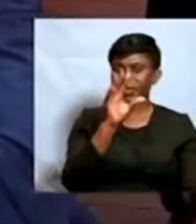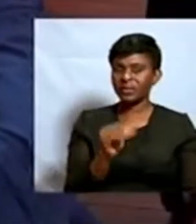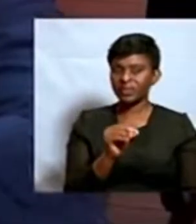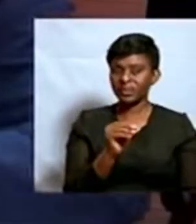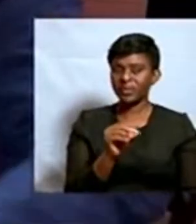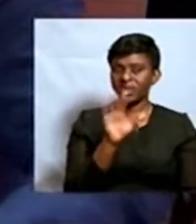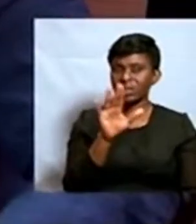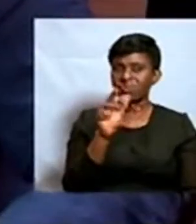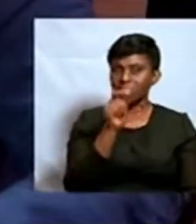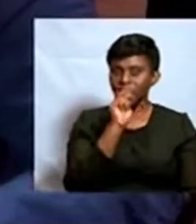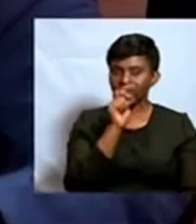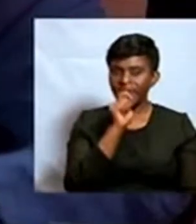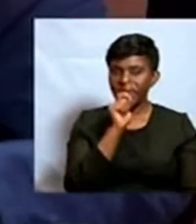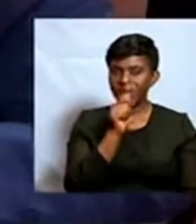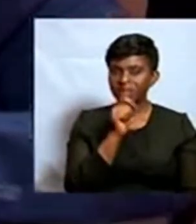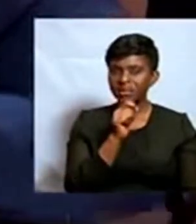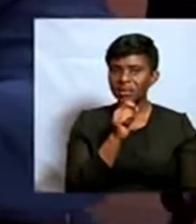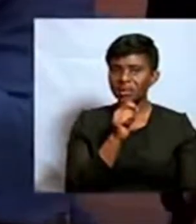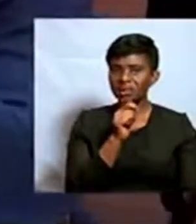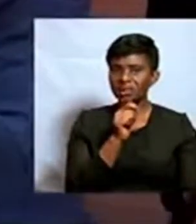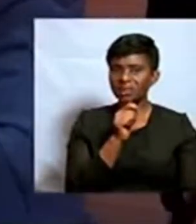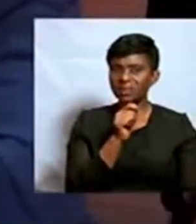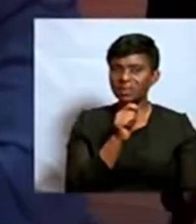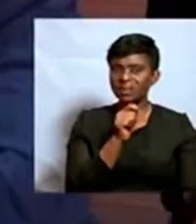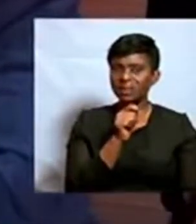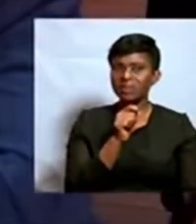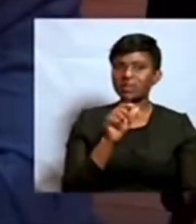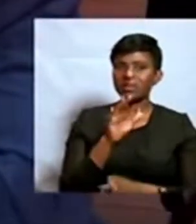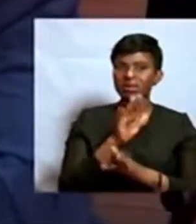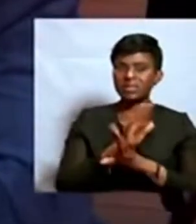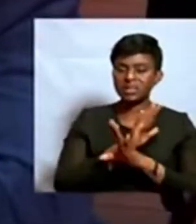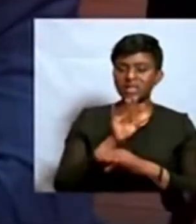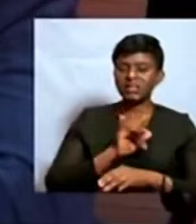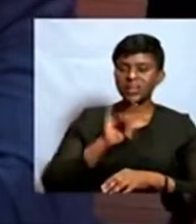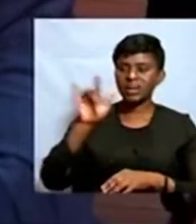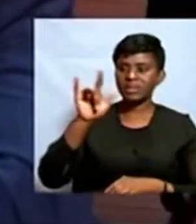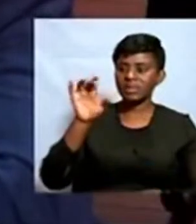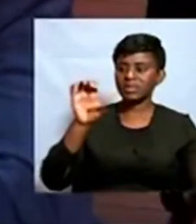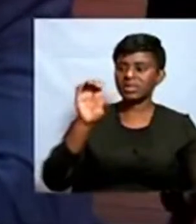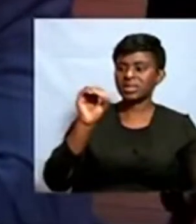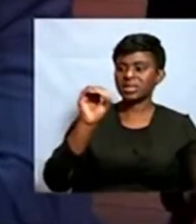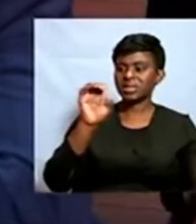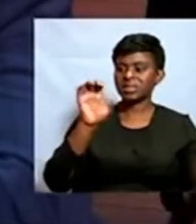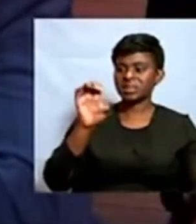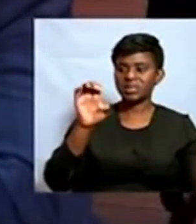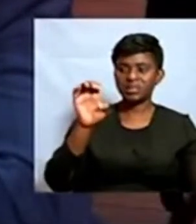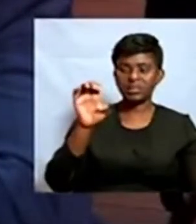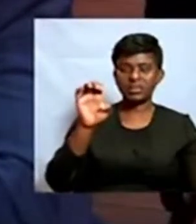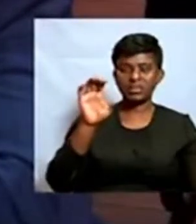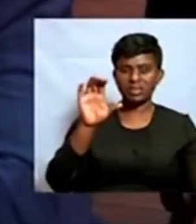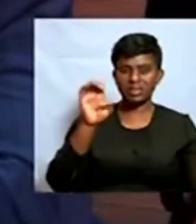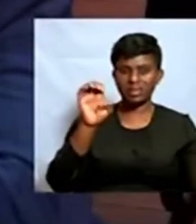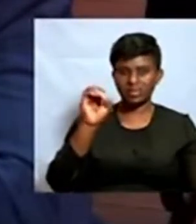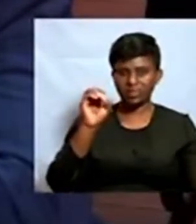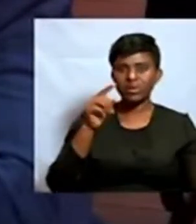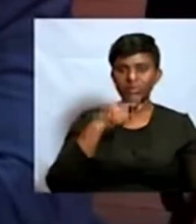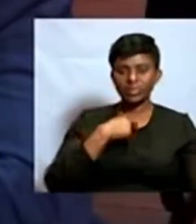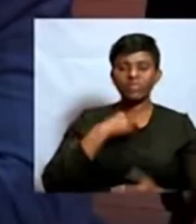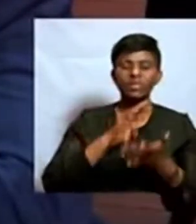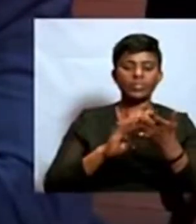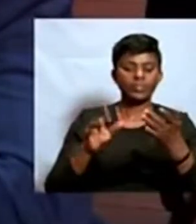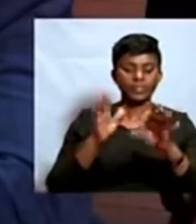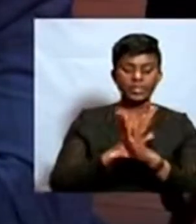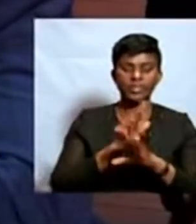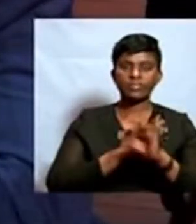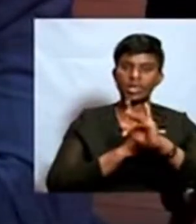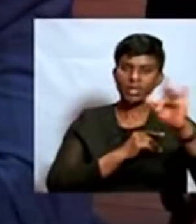Your mic. I want to take advantage of the Zambia Airways CEO being here as well. I want to believe that Zambia Airways